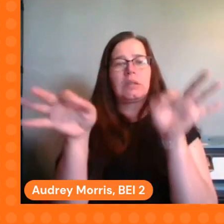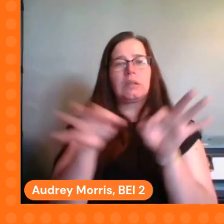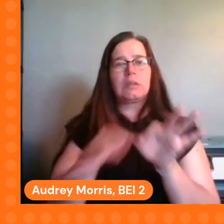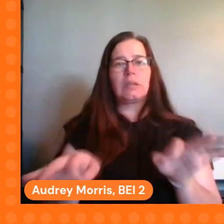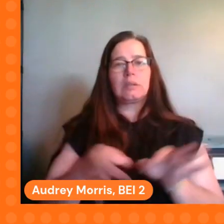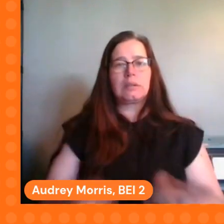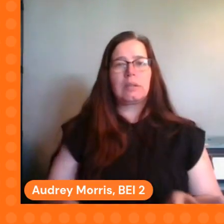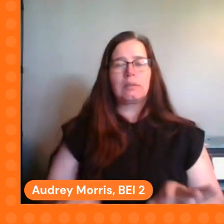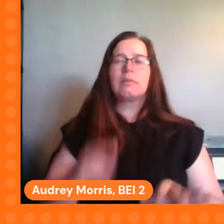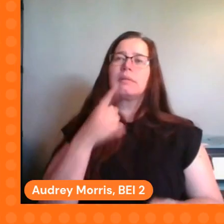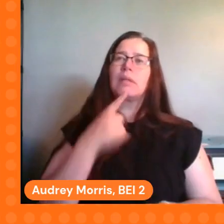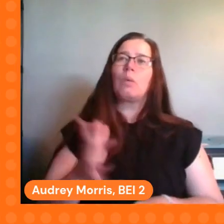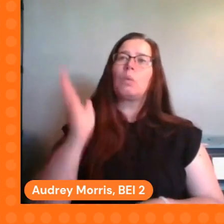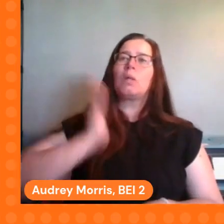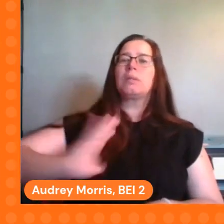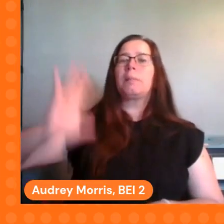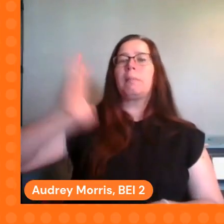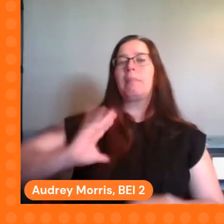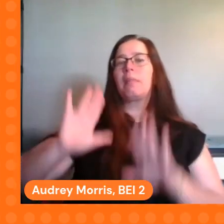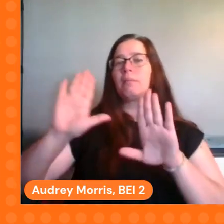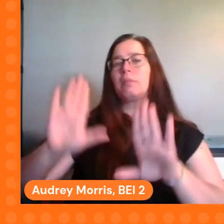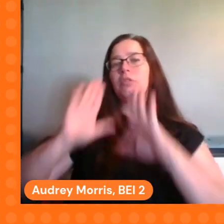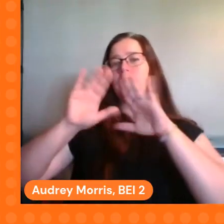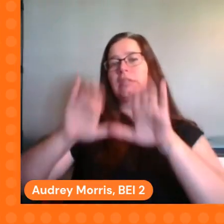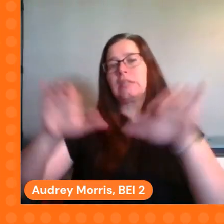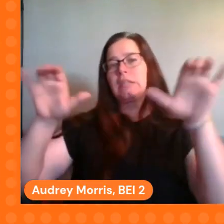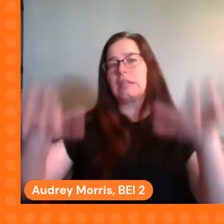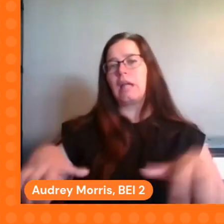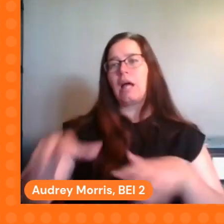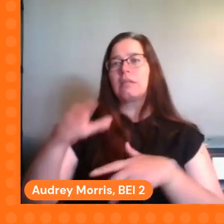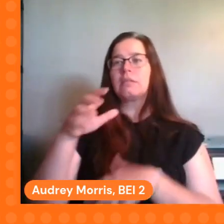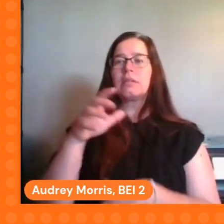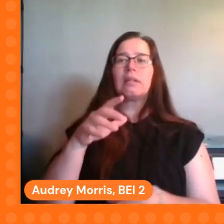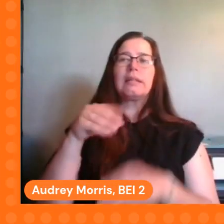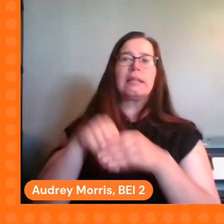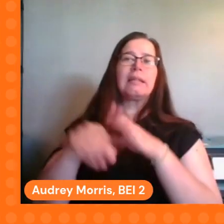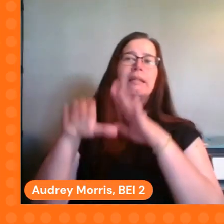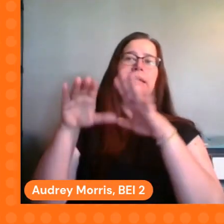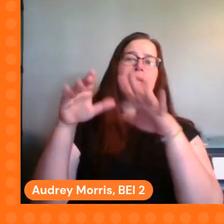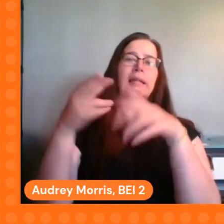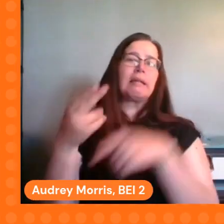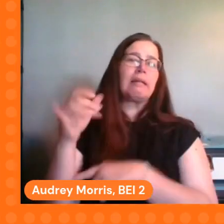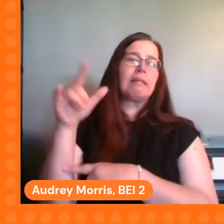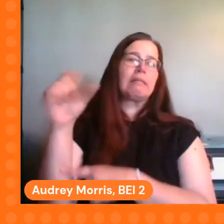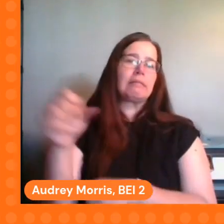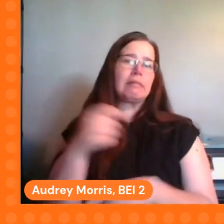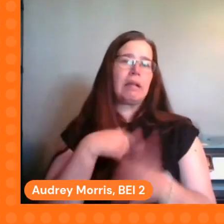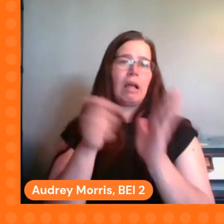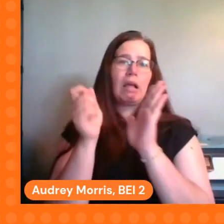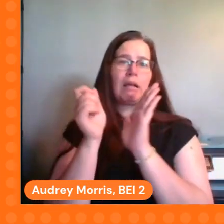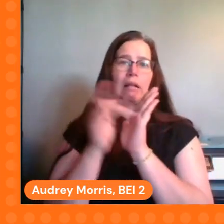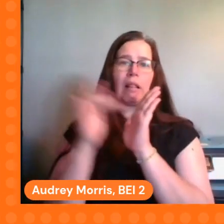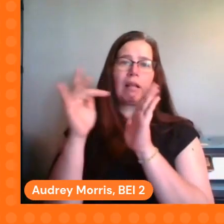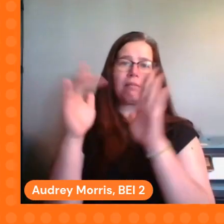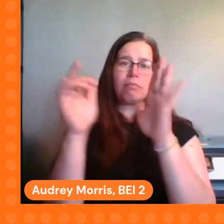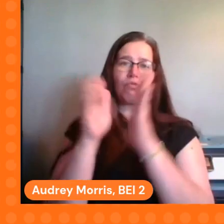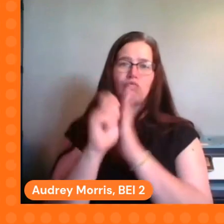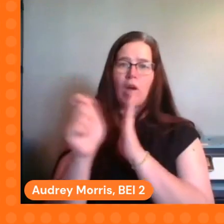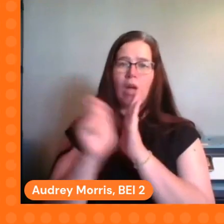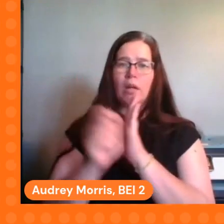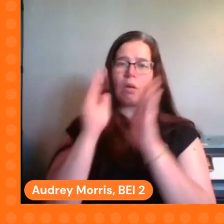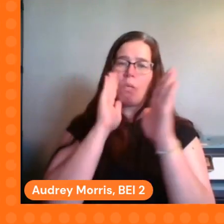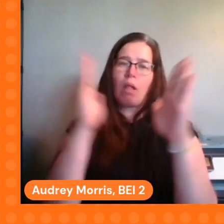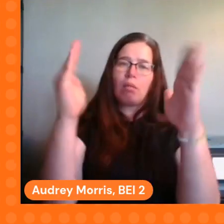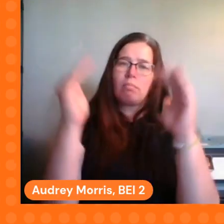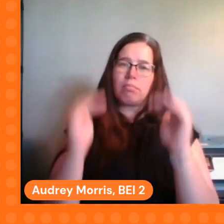saying, once upon a time in the majestic castle nestled deep within the hills. And if I press write, it will give me the next bit of the story. And